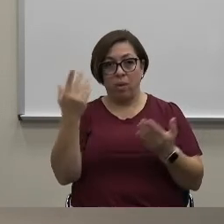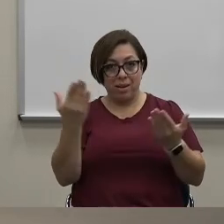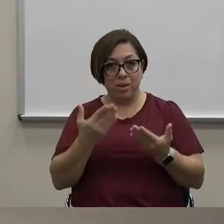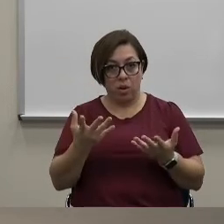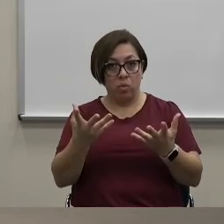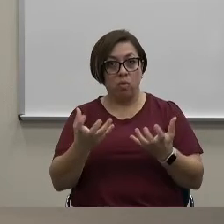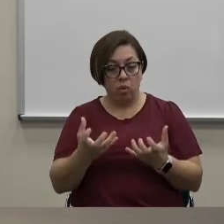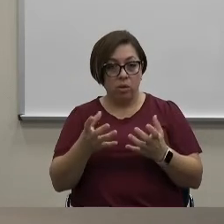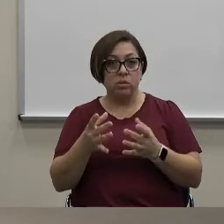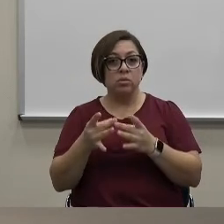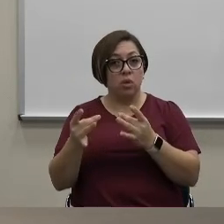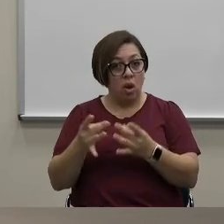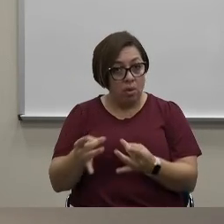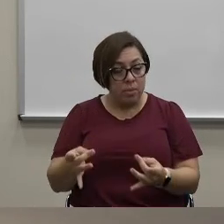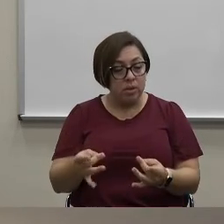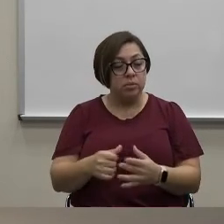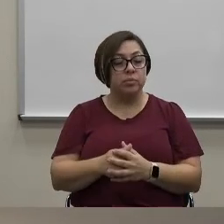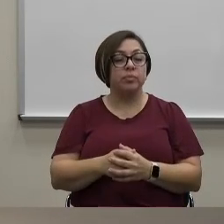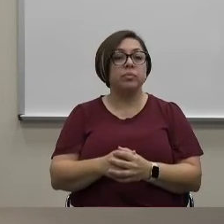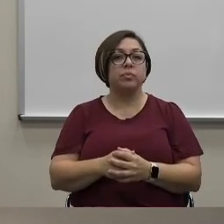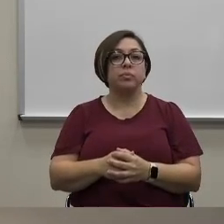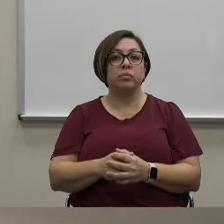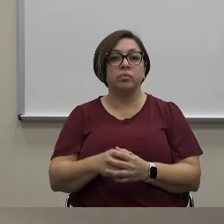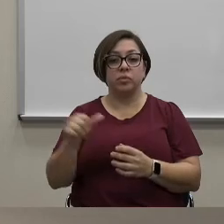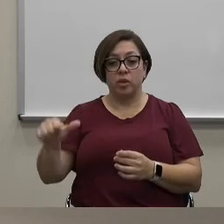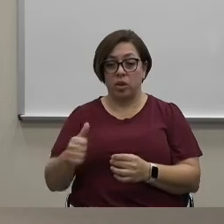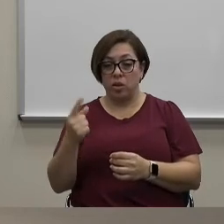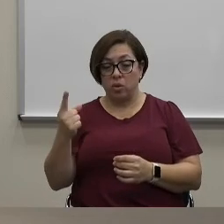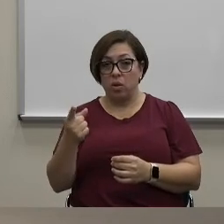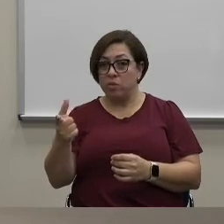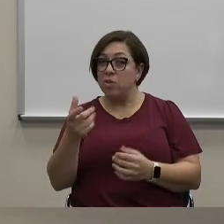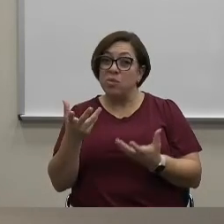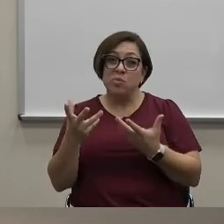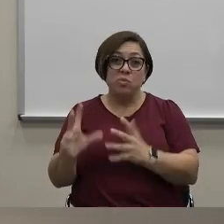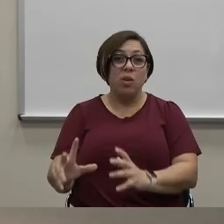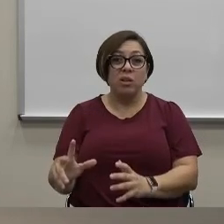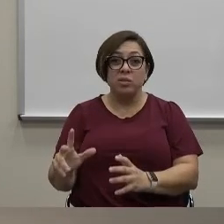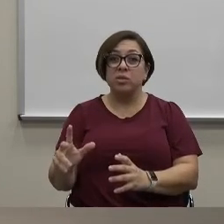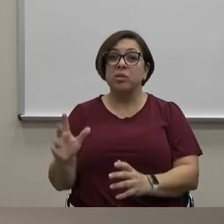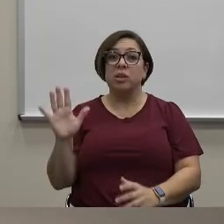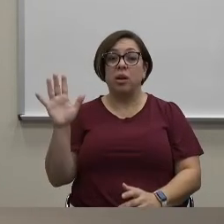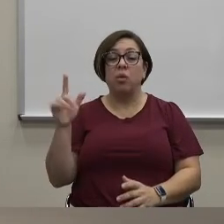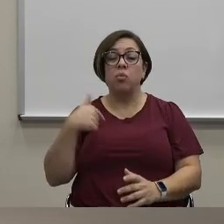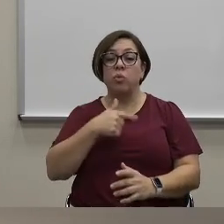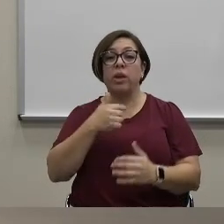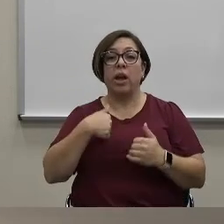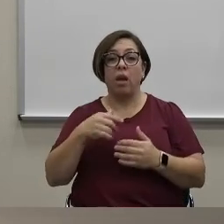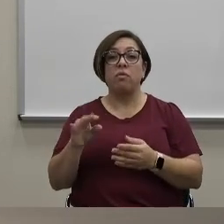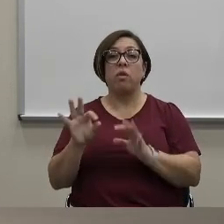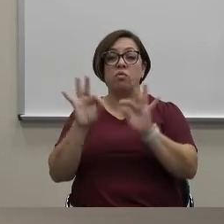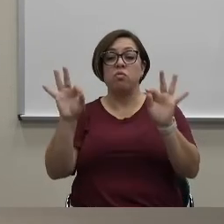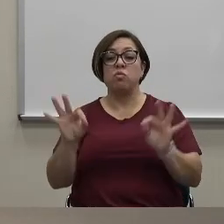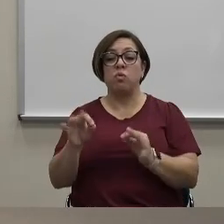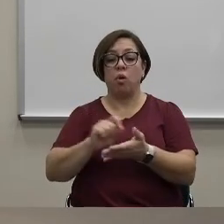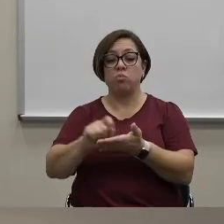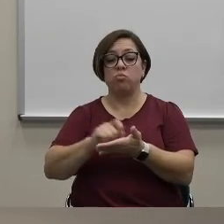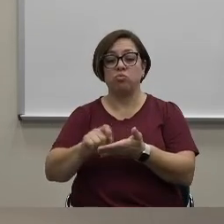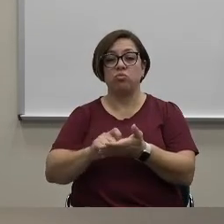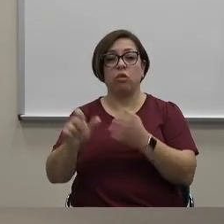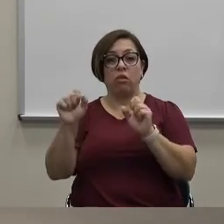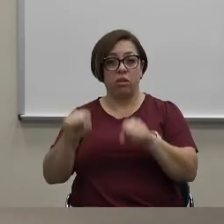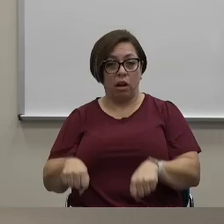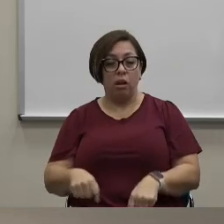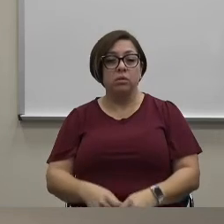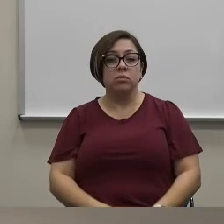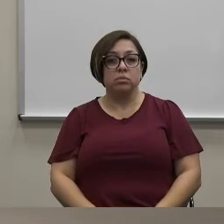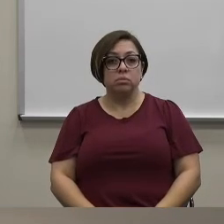make a comment. The other thing we have is for anybody who doesn't want to get up at the microphone, we have written comment forms. And you are certainly welcome to take a comment